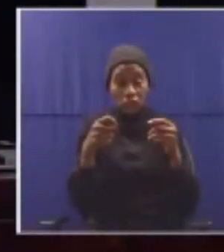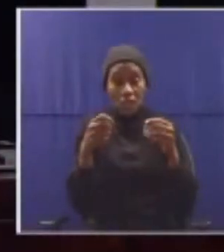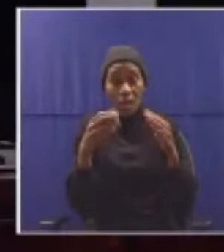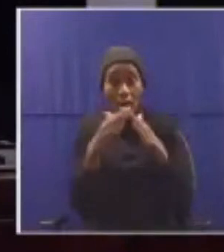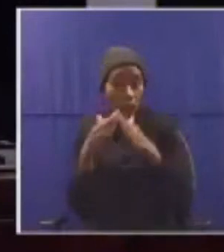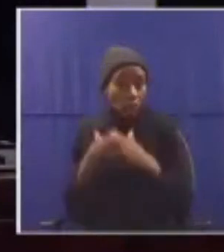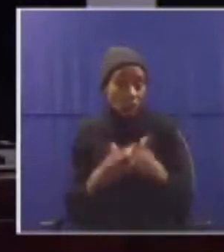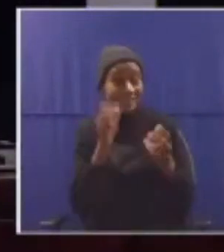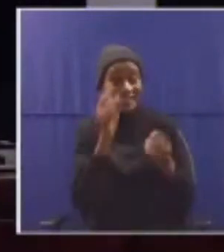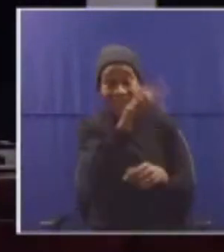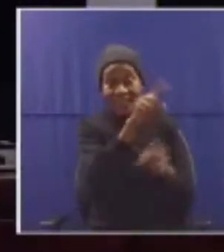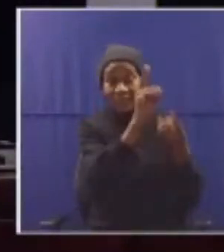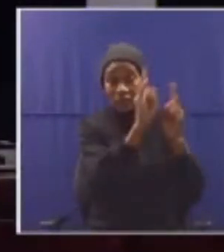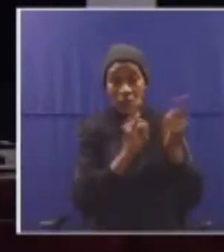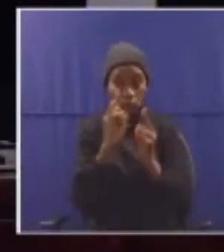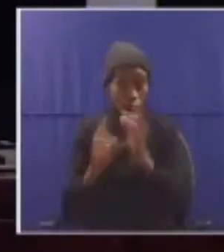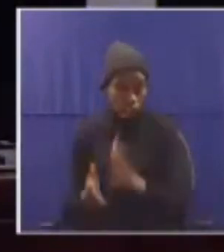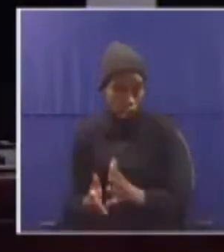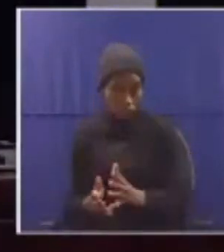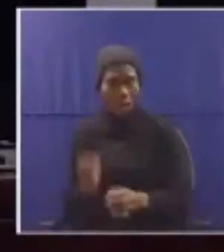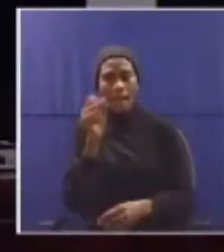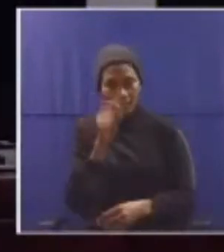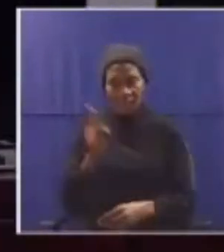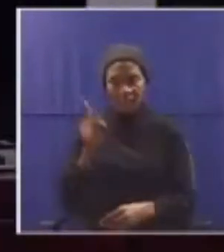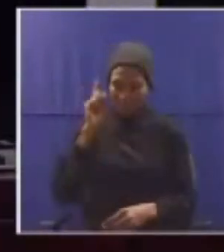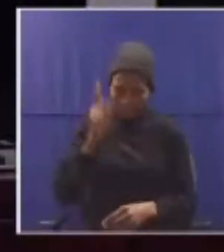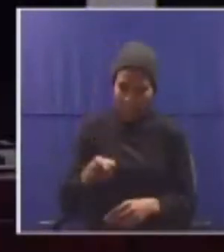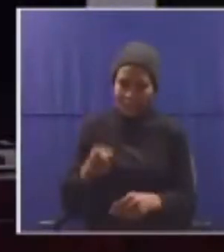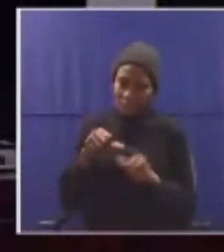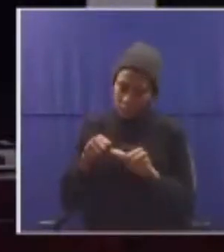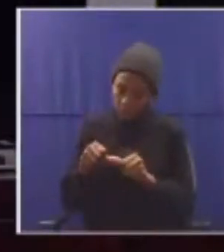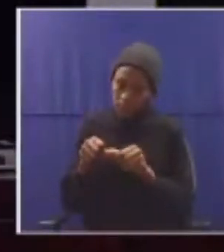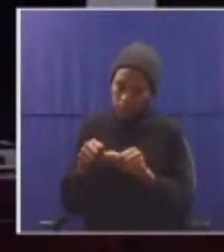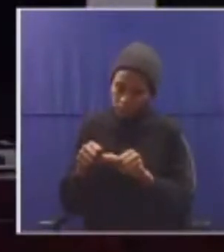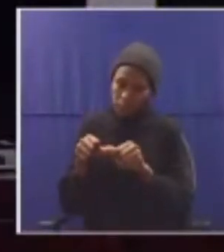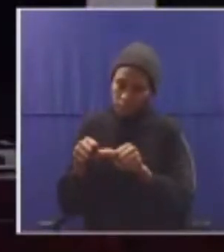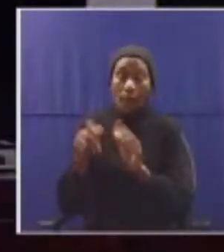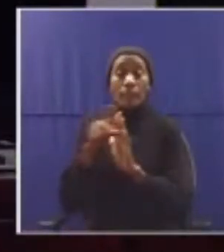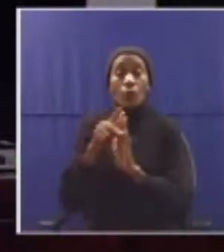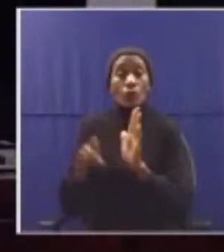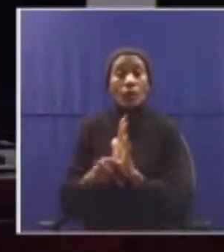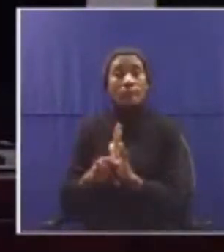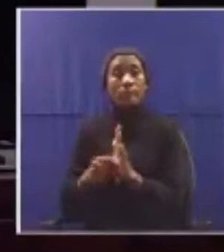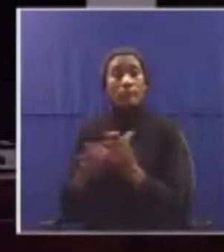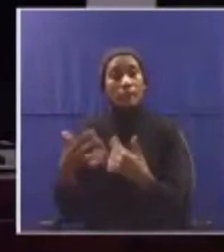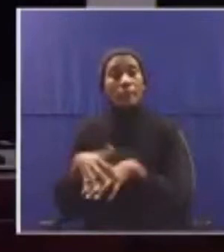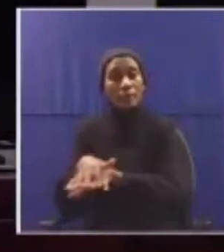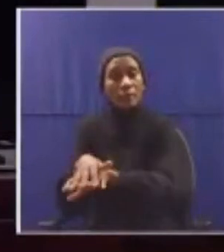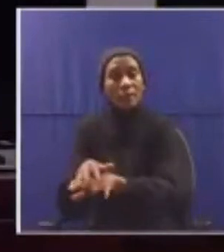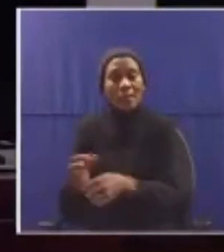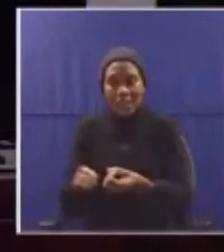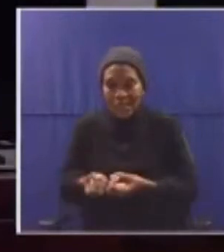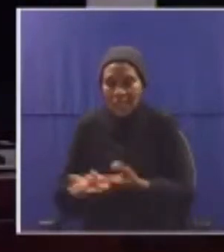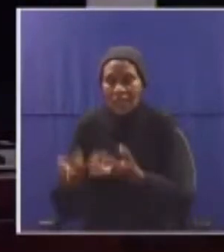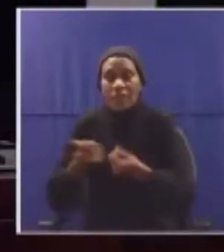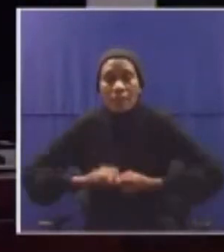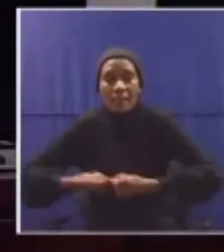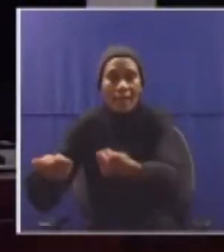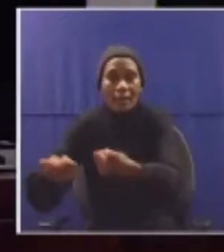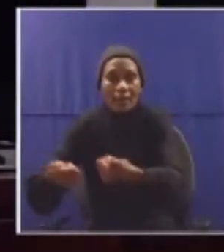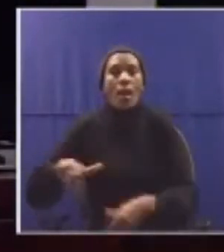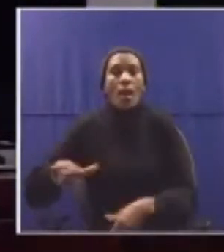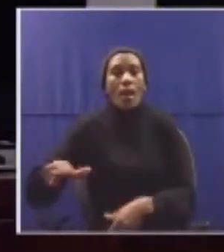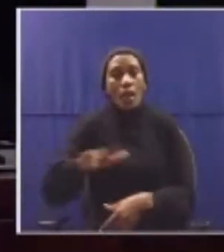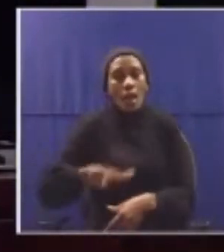throughout the urban areas. But we must continue with the program to give back